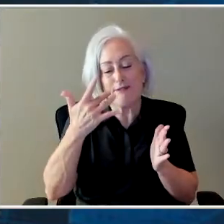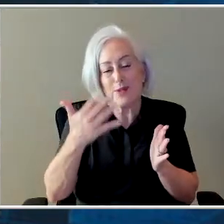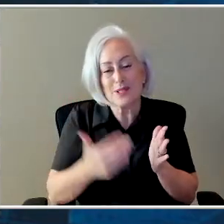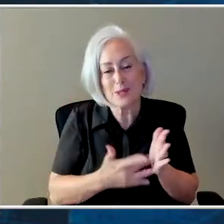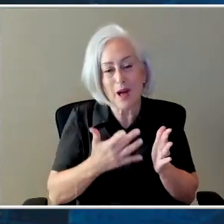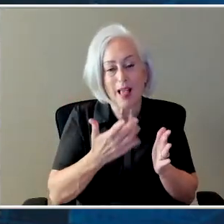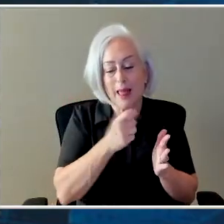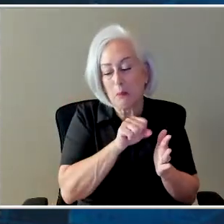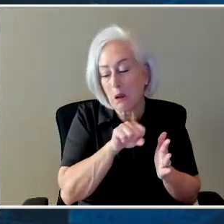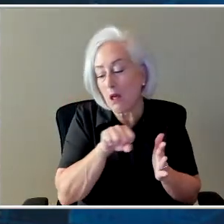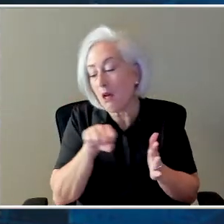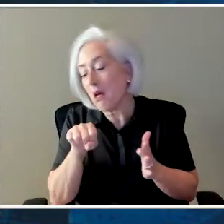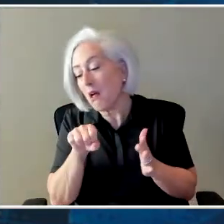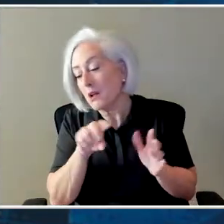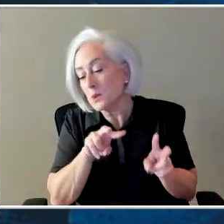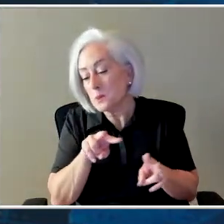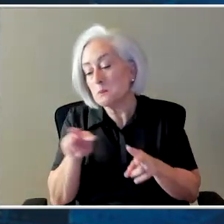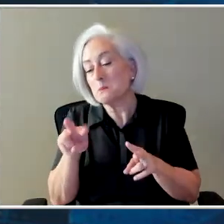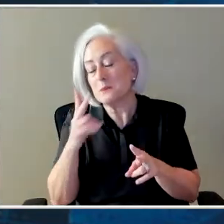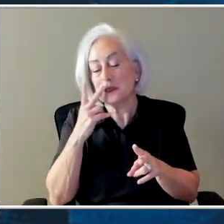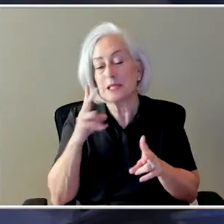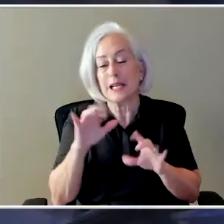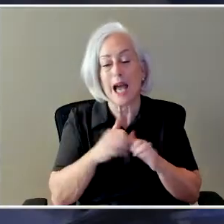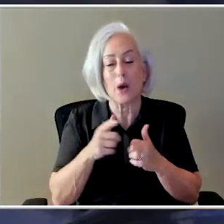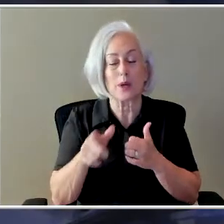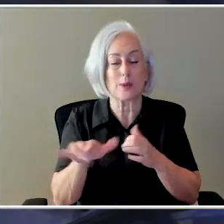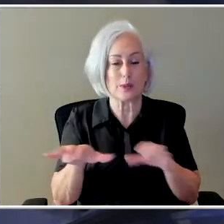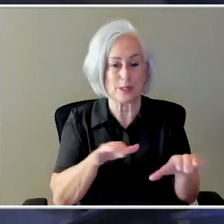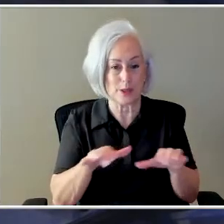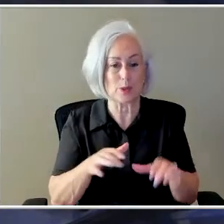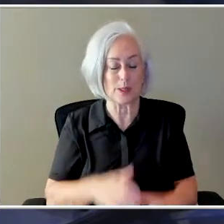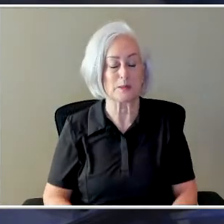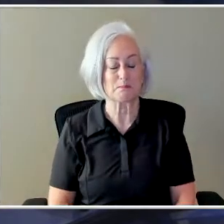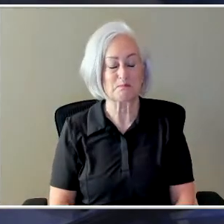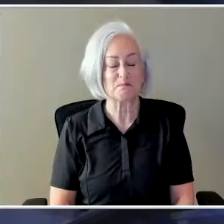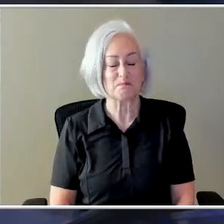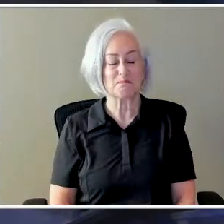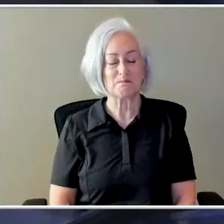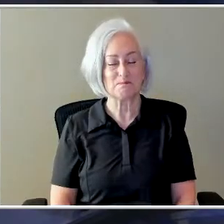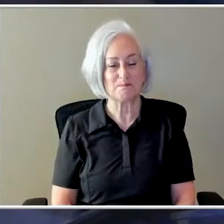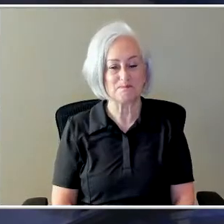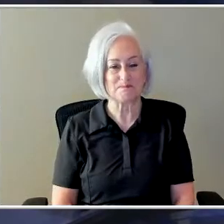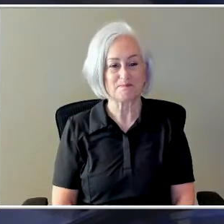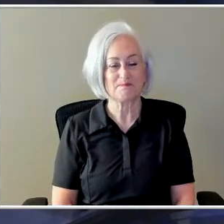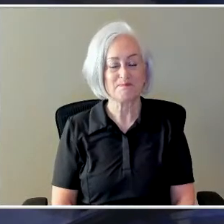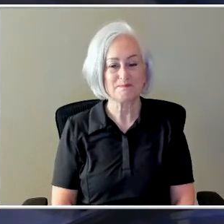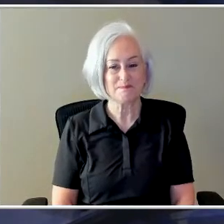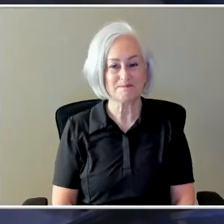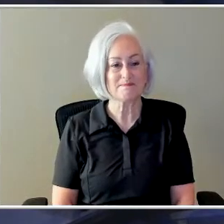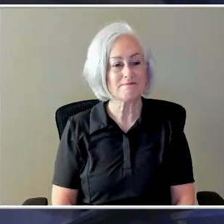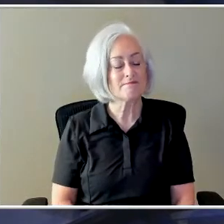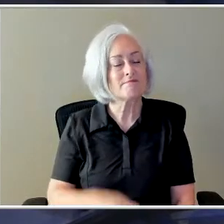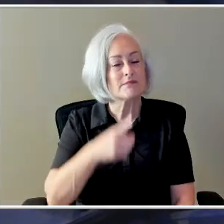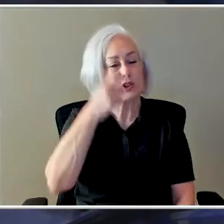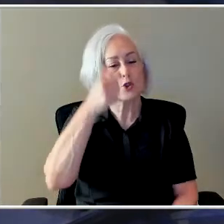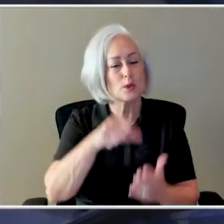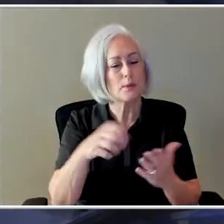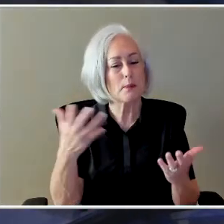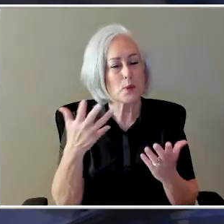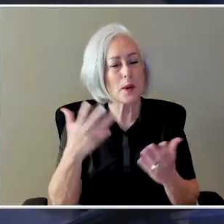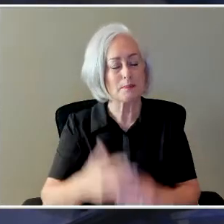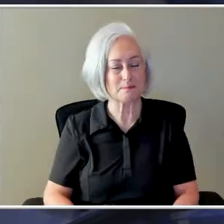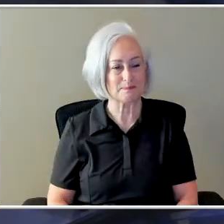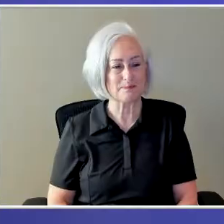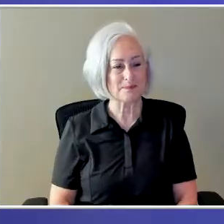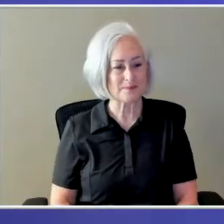turn you, like all that sort of stuff, to see like how you're progressing for how long you were with us. So. What do you remember? What were some of those big moments? Yeah, I